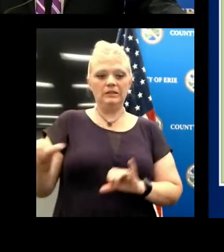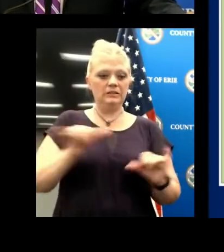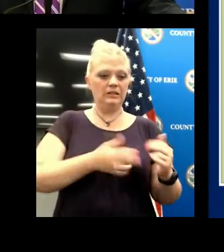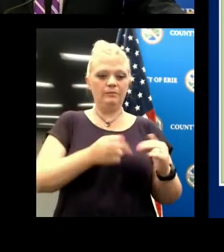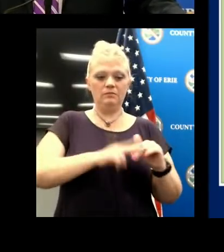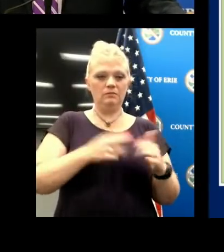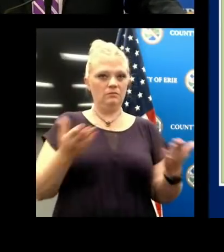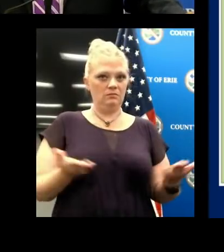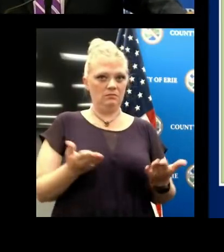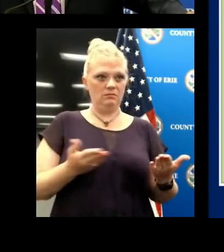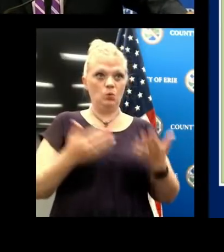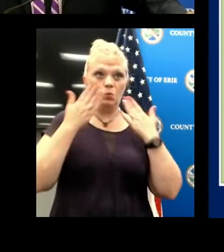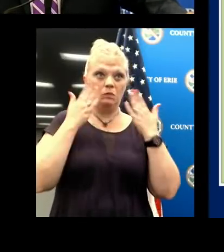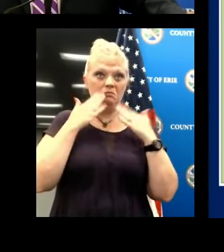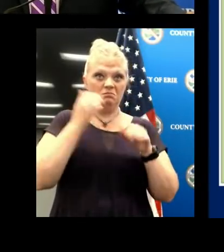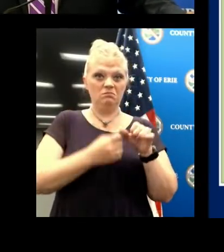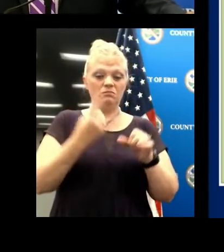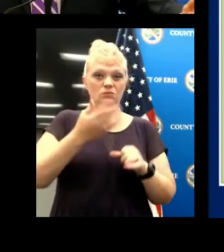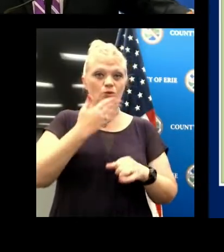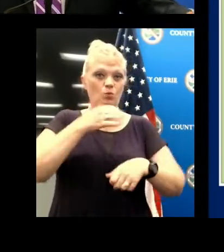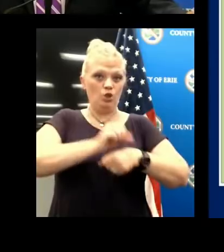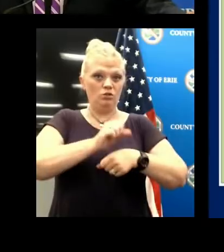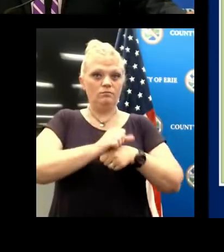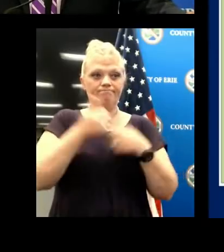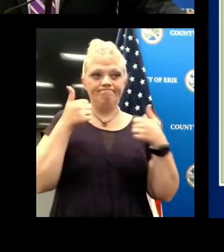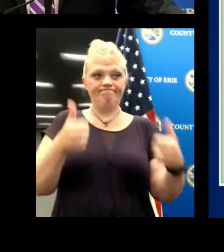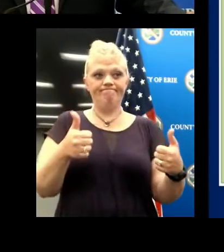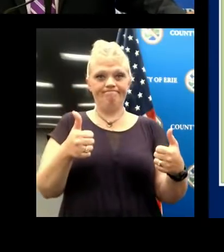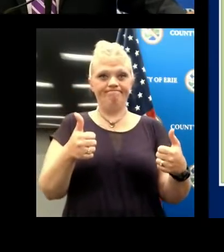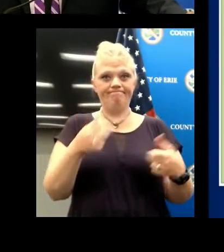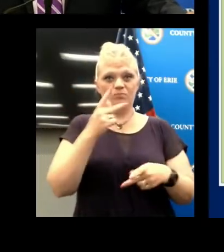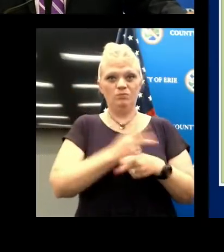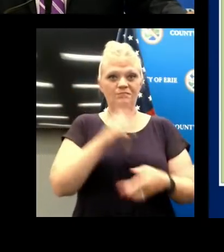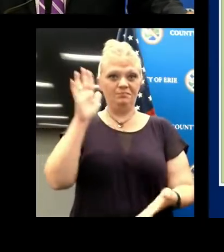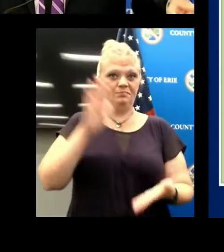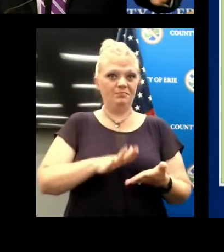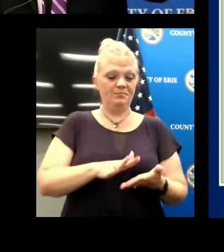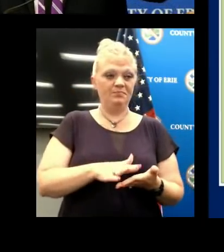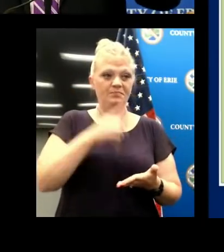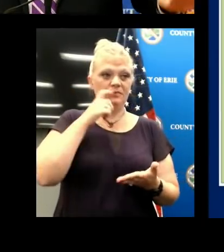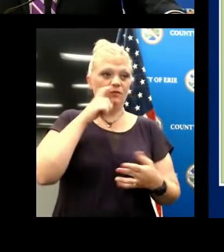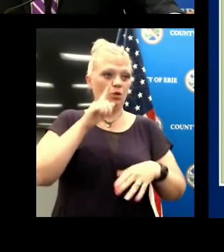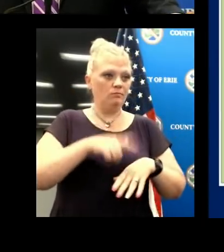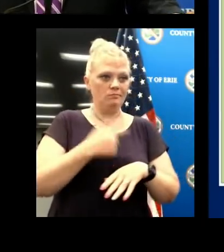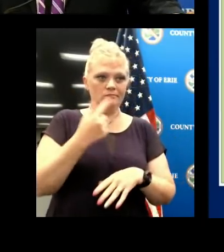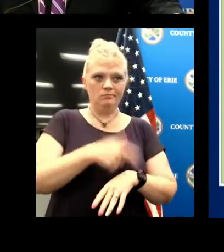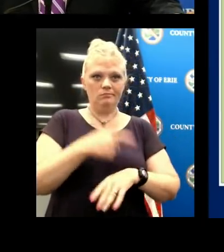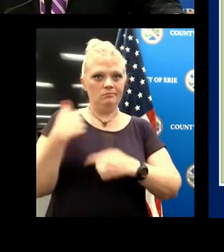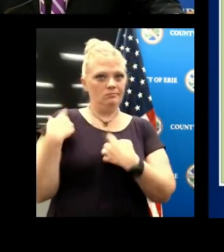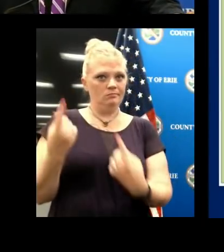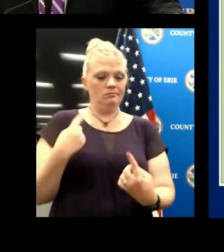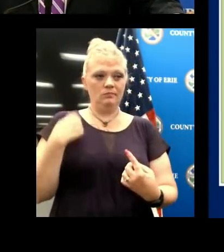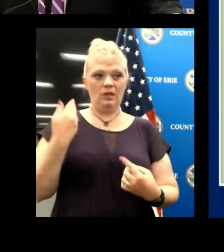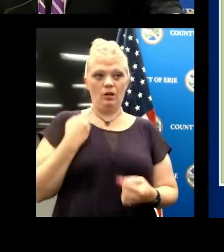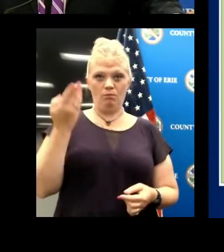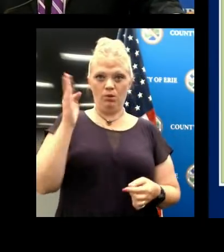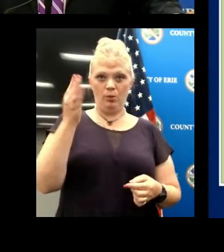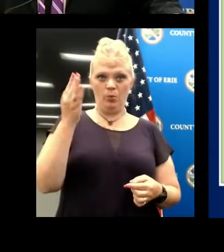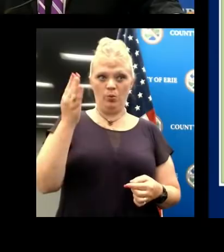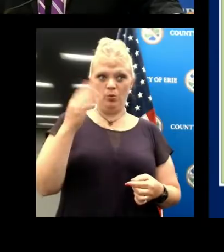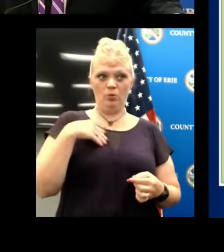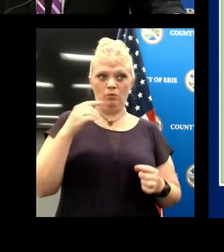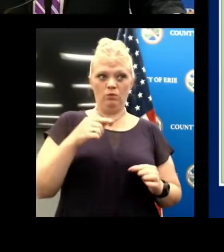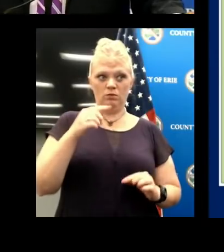here. So I want to thank everyone for the good work to try to keep the caseload down, because for the longest time, our blue bar was